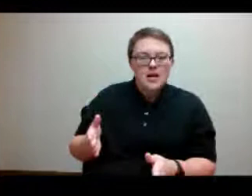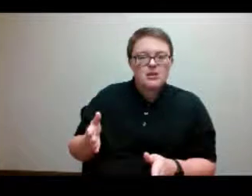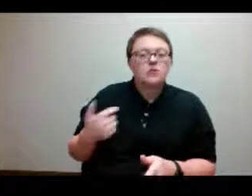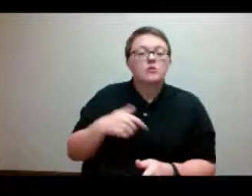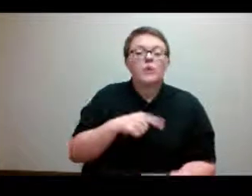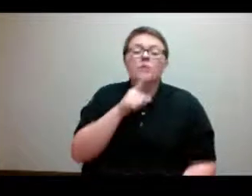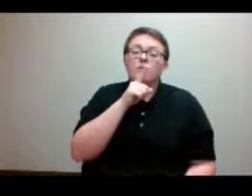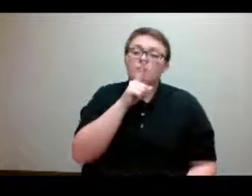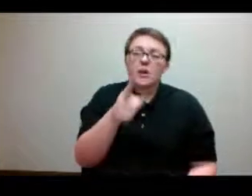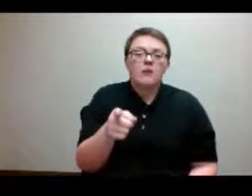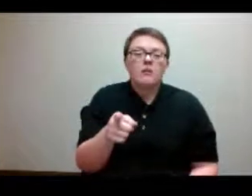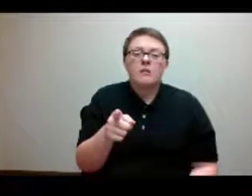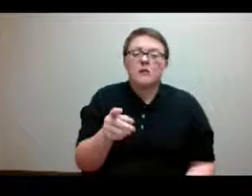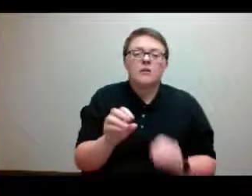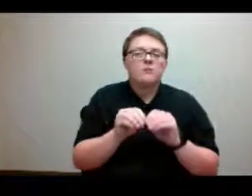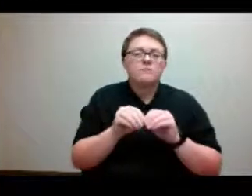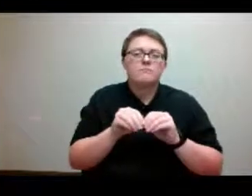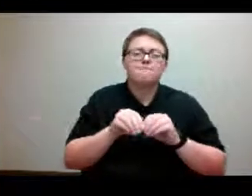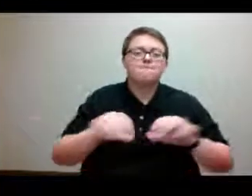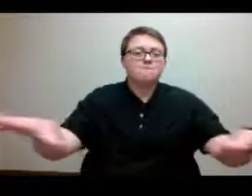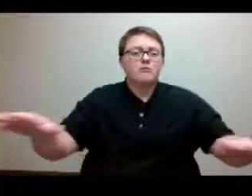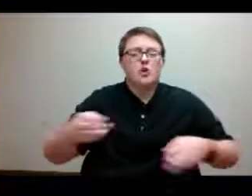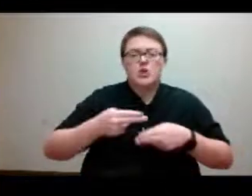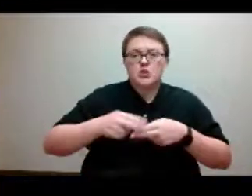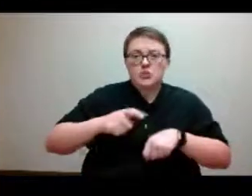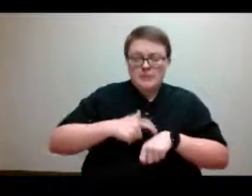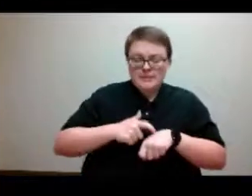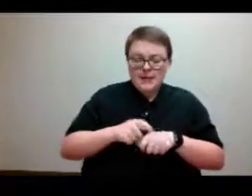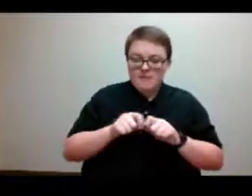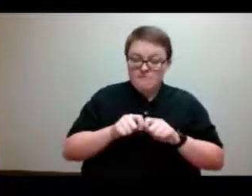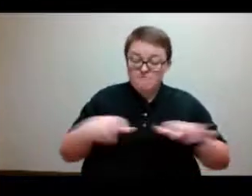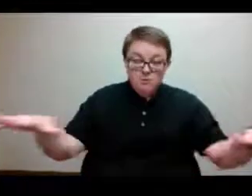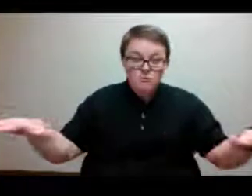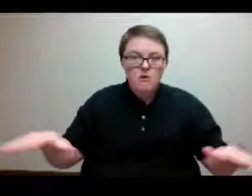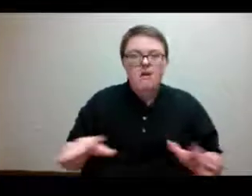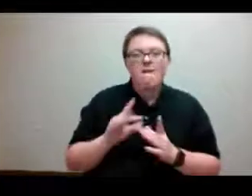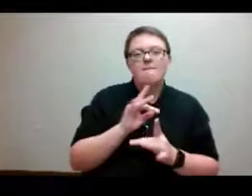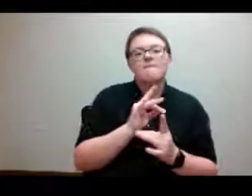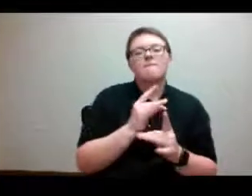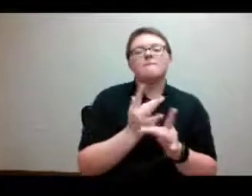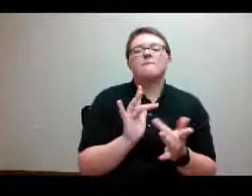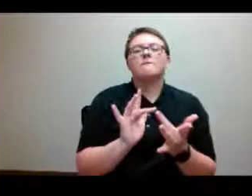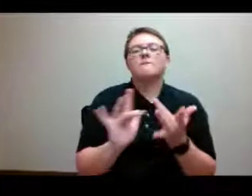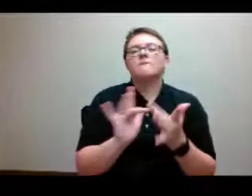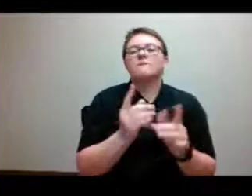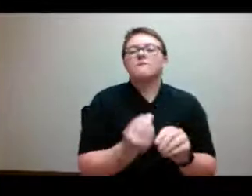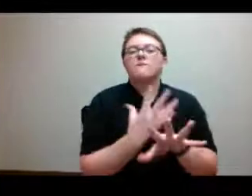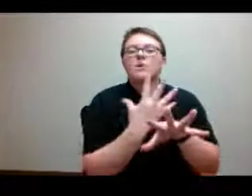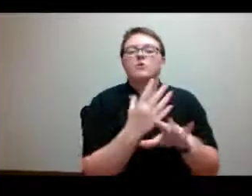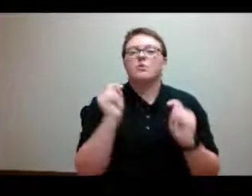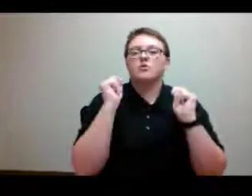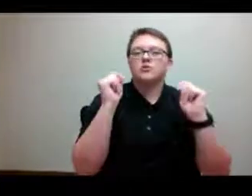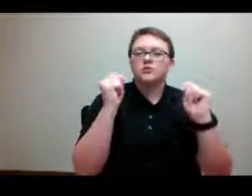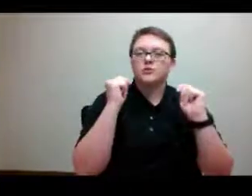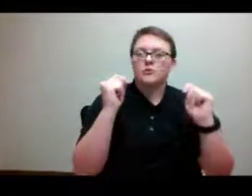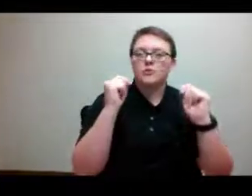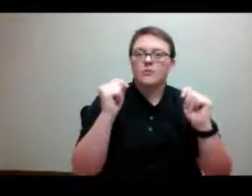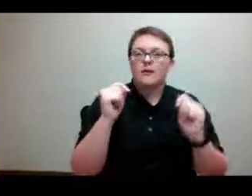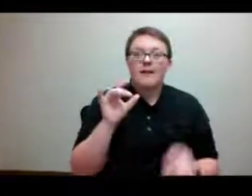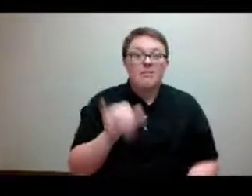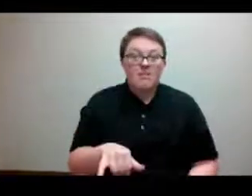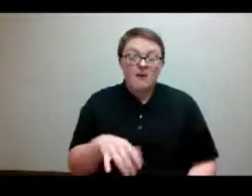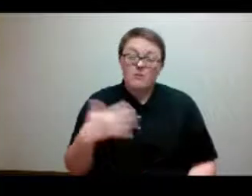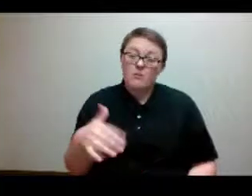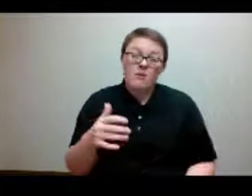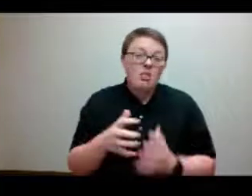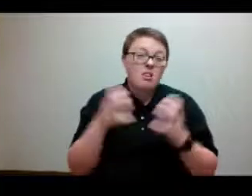really rolled out in a very short period of time virtual tutoring across all of our learning centers and labs. And that was no small effort,